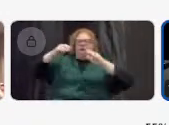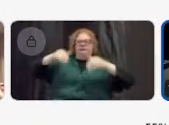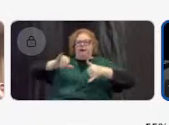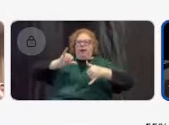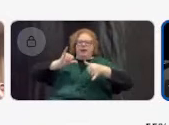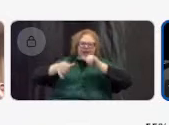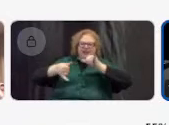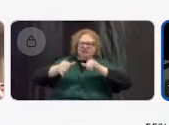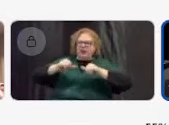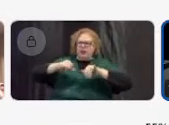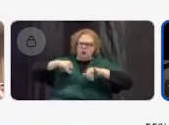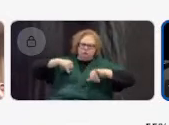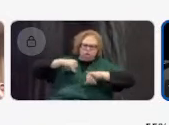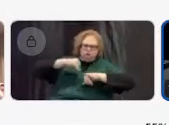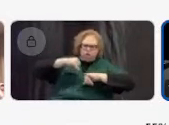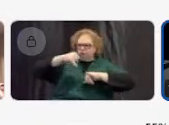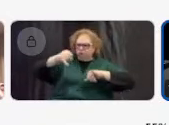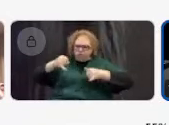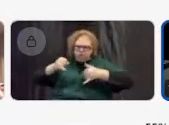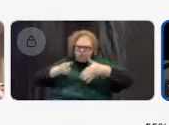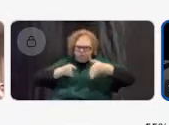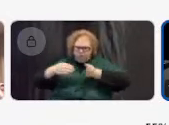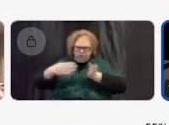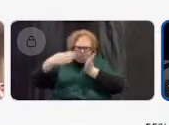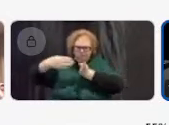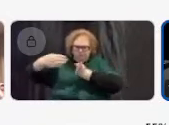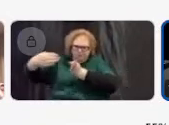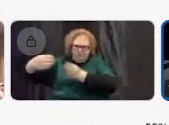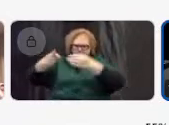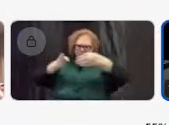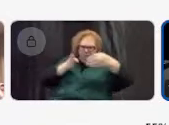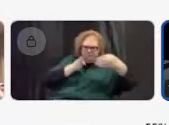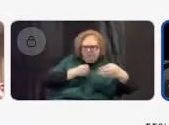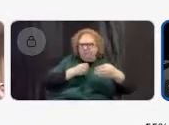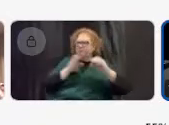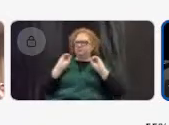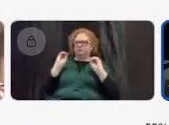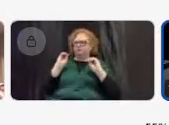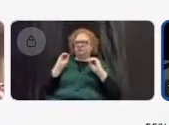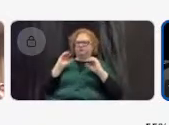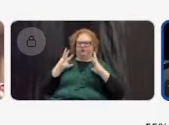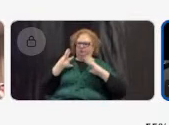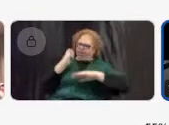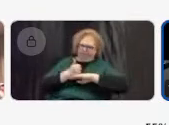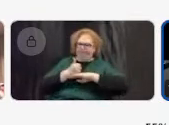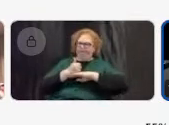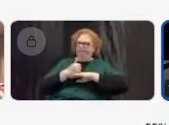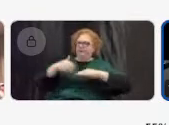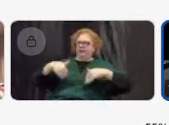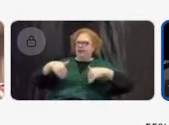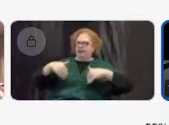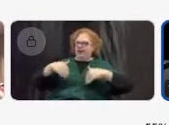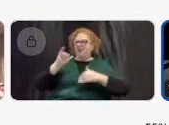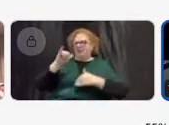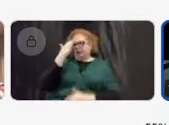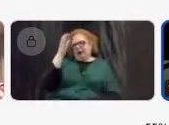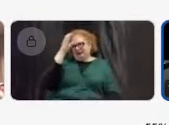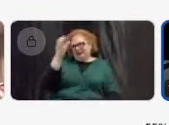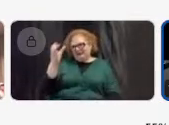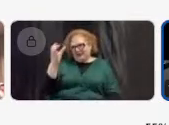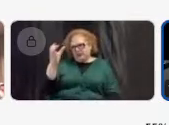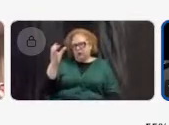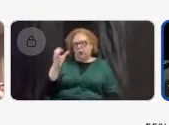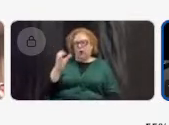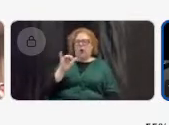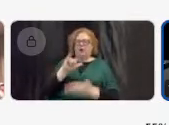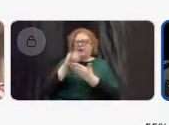into stone. It is exactly what it is, just conceptual. That's why it's shown as a dashed line on the master street plan.